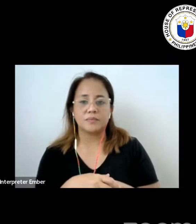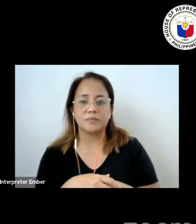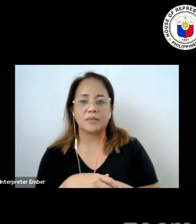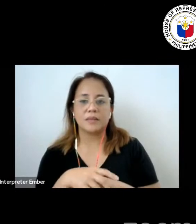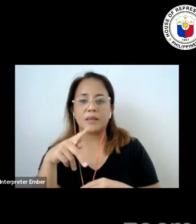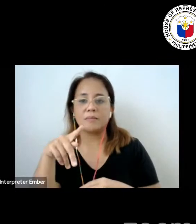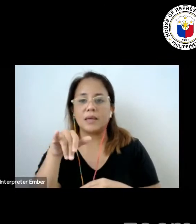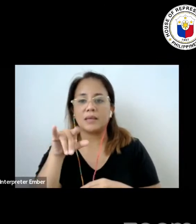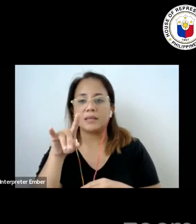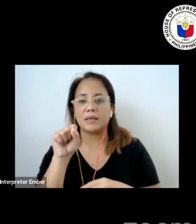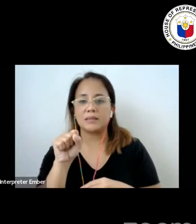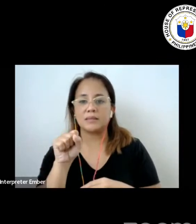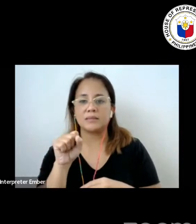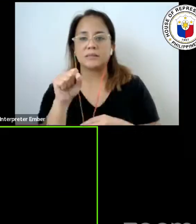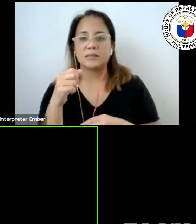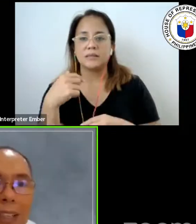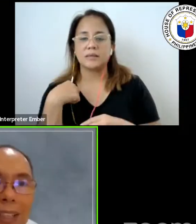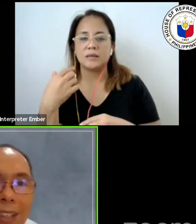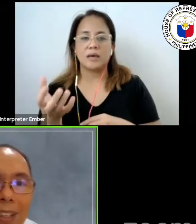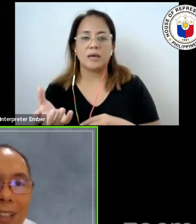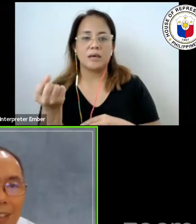Yes,